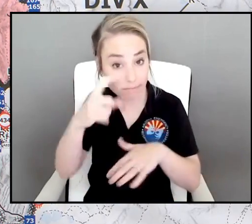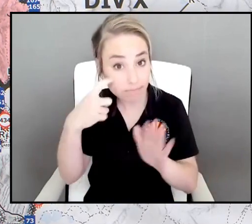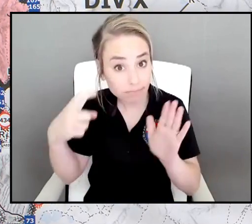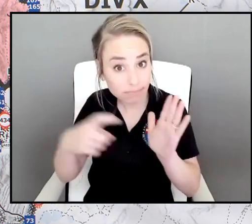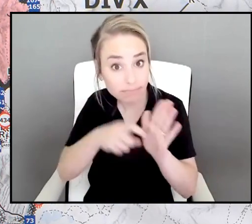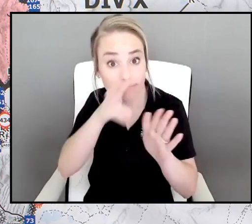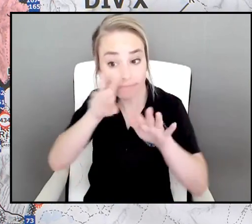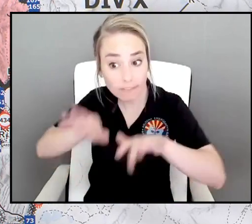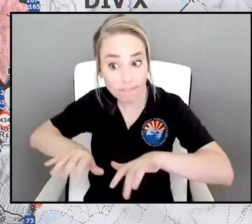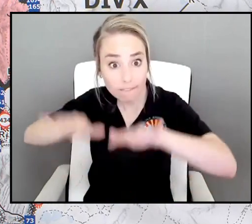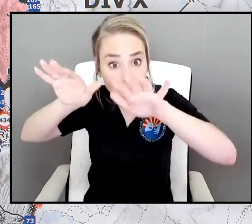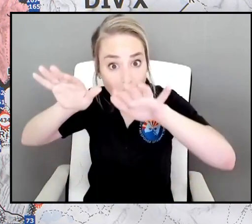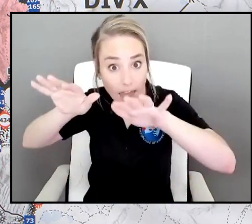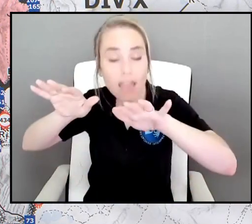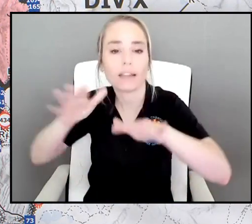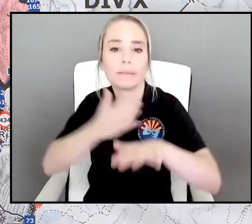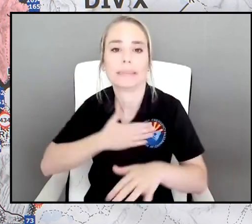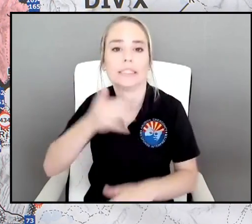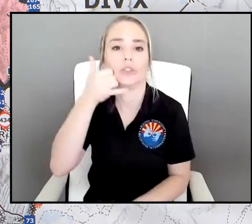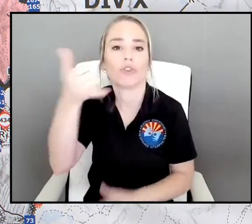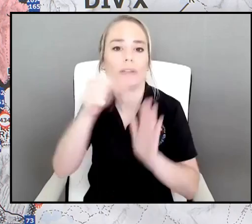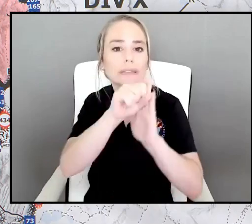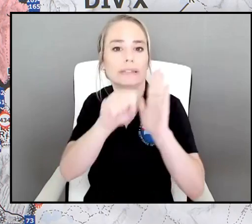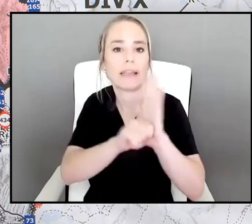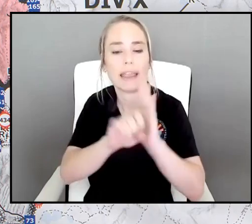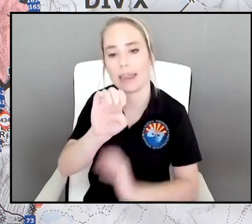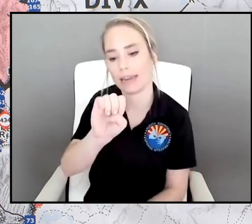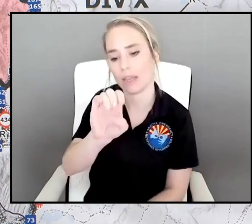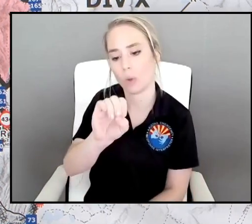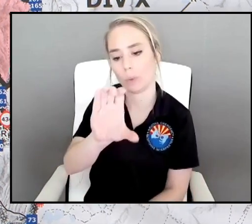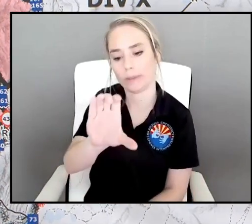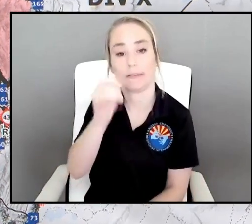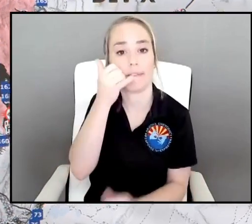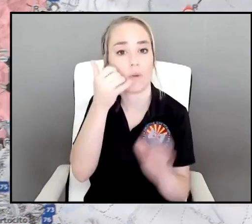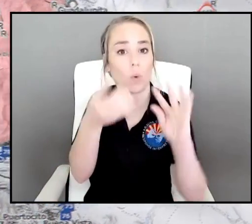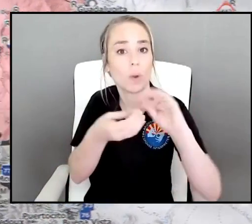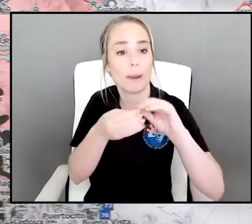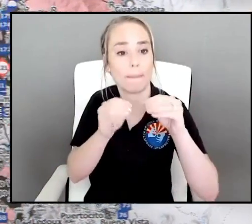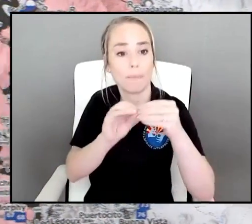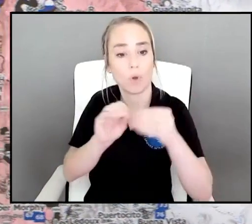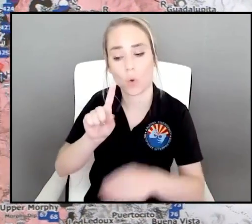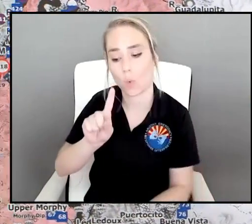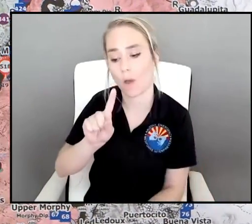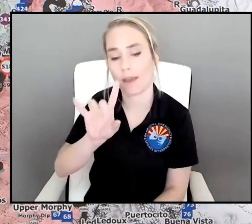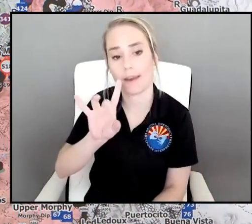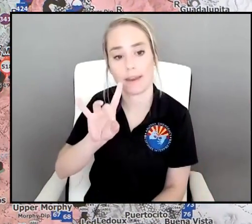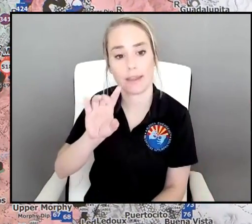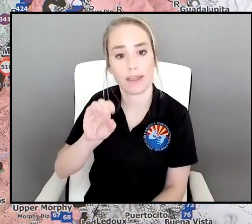issues, please call the state EOC. That number is going to be